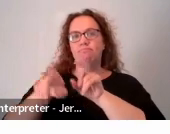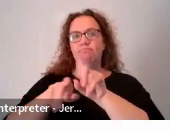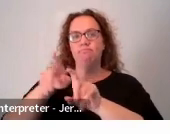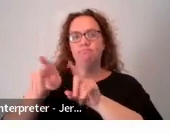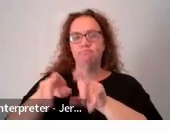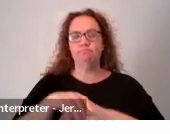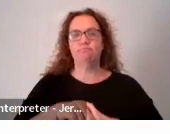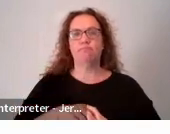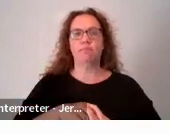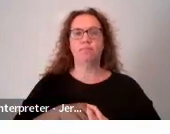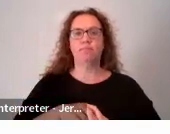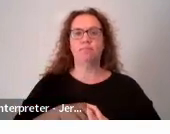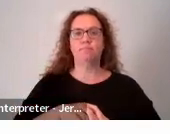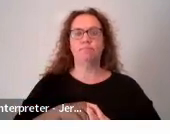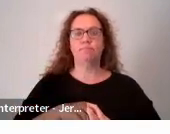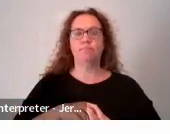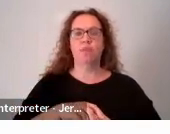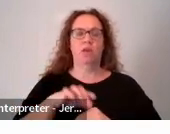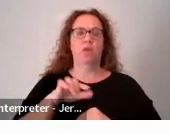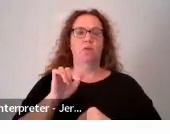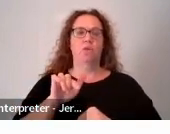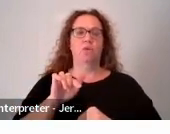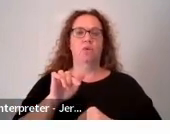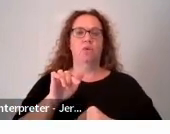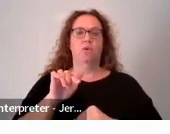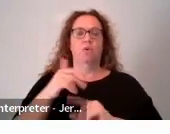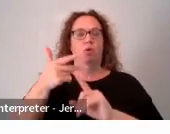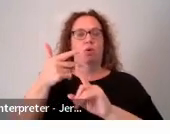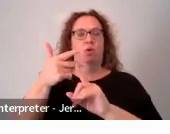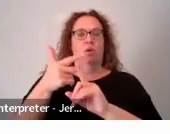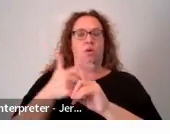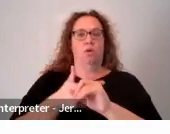and those are done.